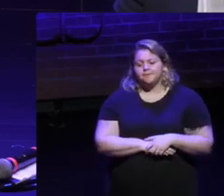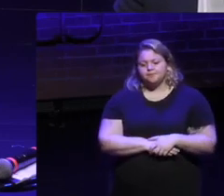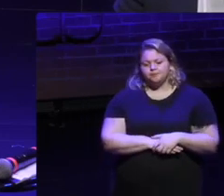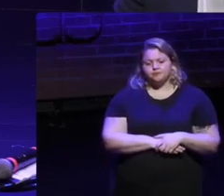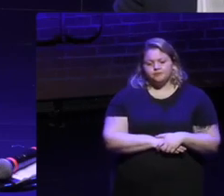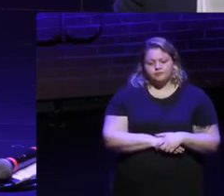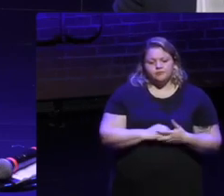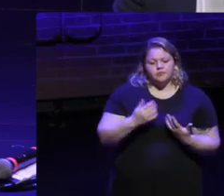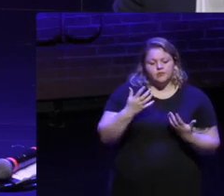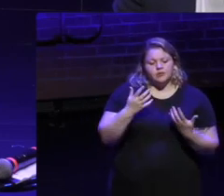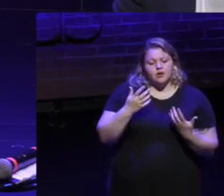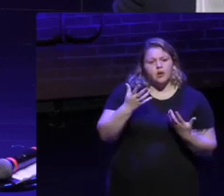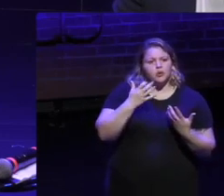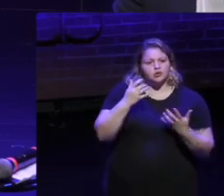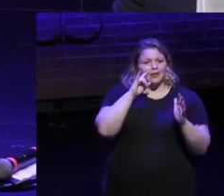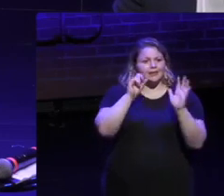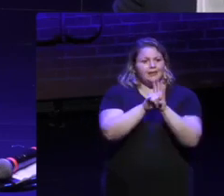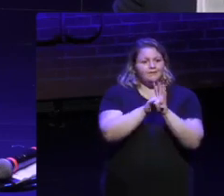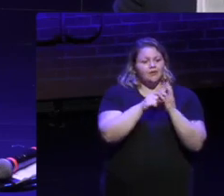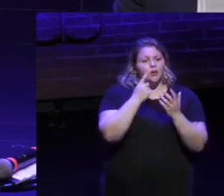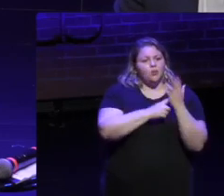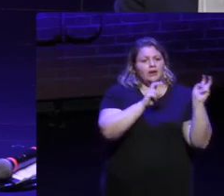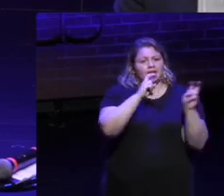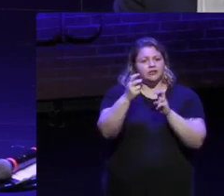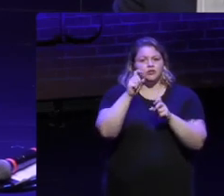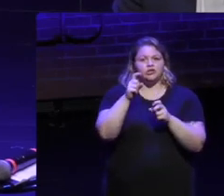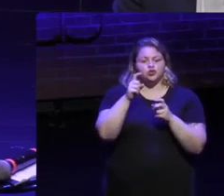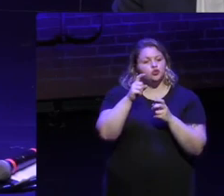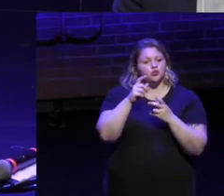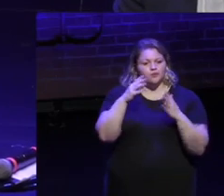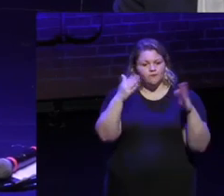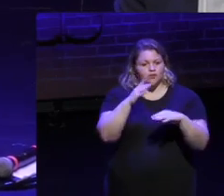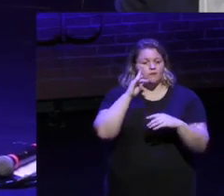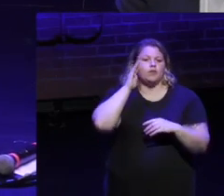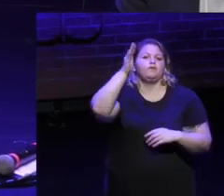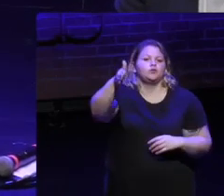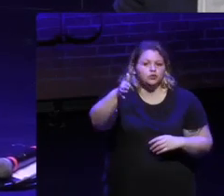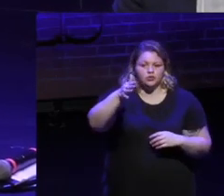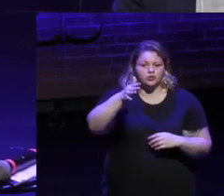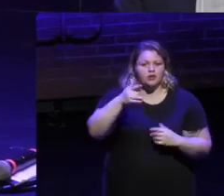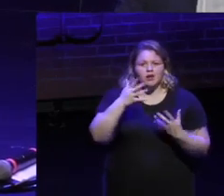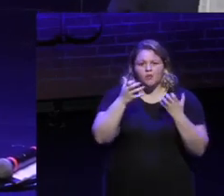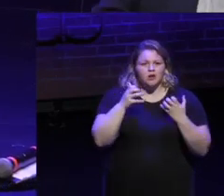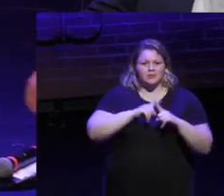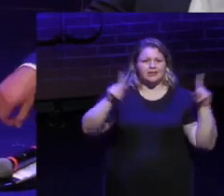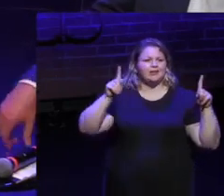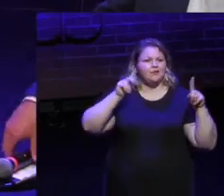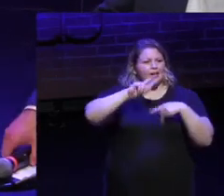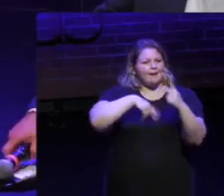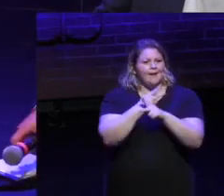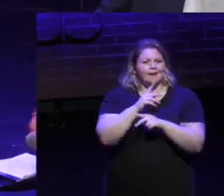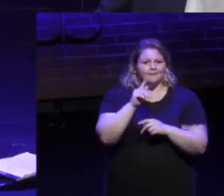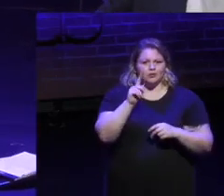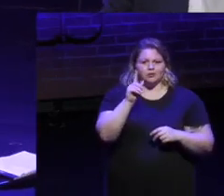that we need to tackle towards the future. So that's why I'm in this race, to be a different type of lieutenant governor. And I thank you again